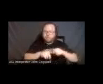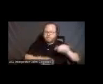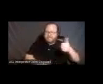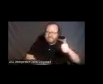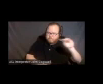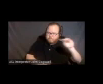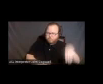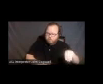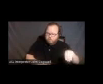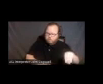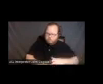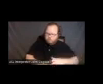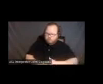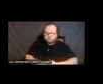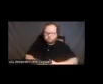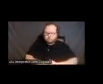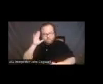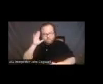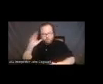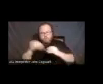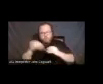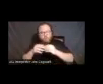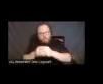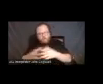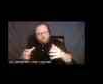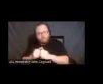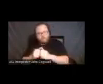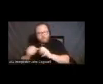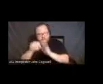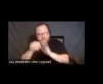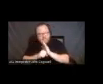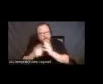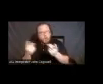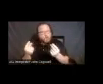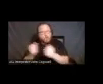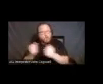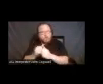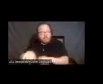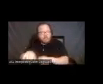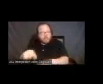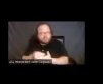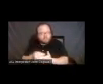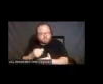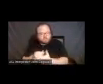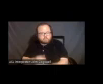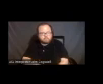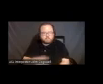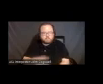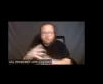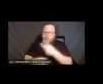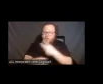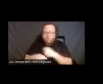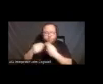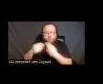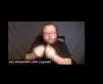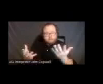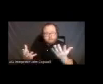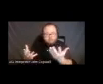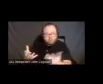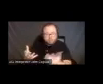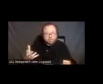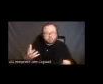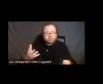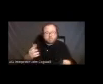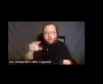collected funds, but will expand what the state does with it. In addition to administering the